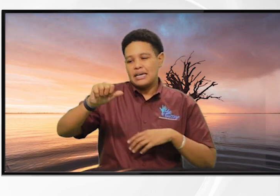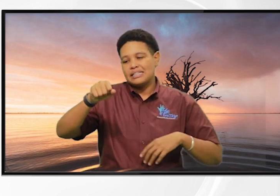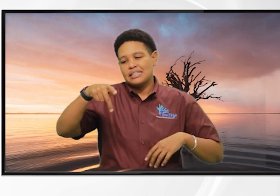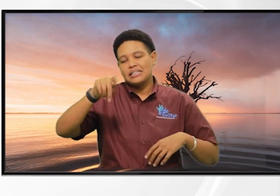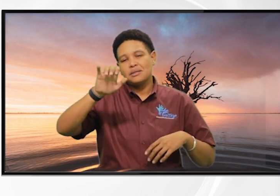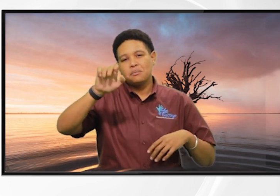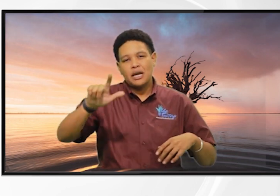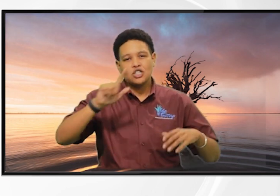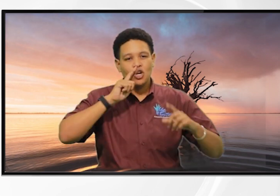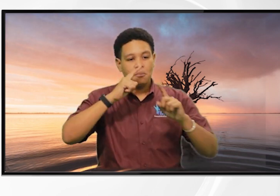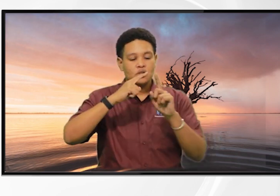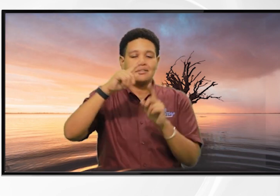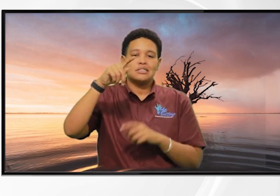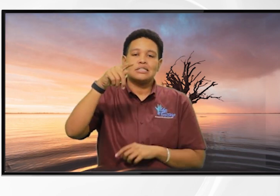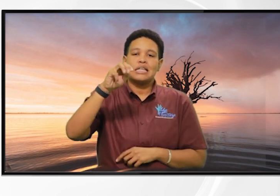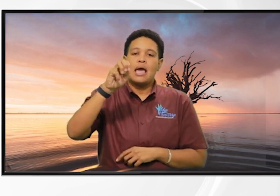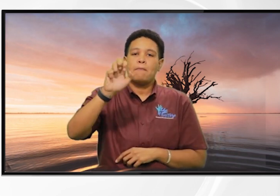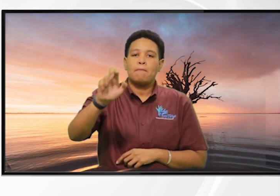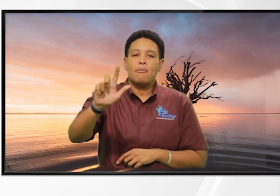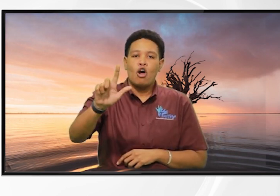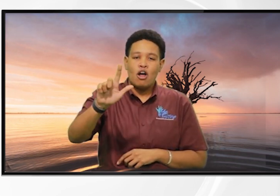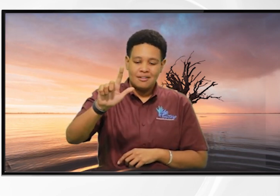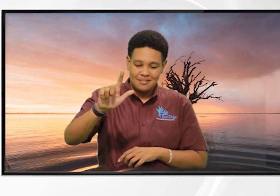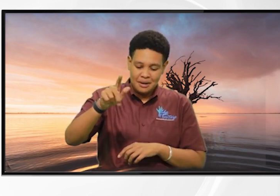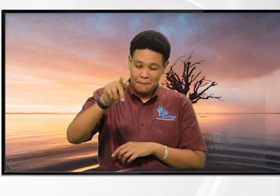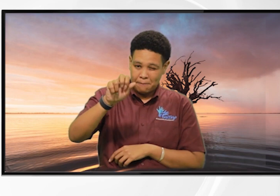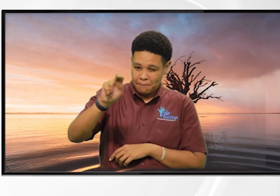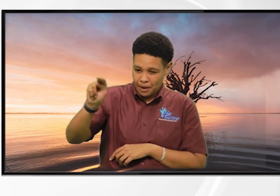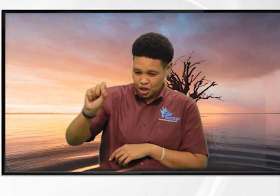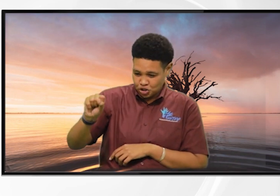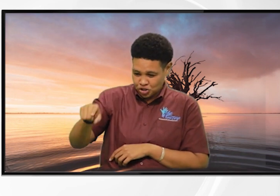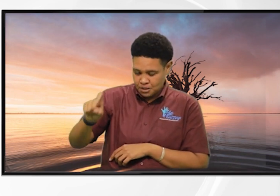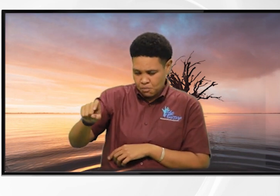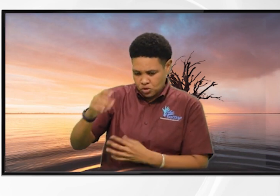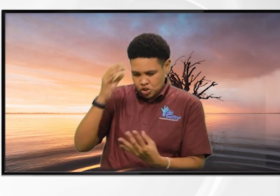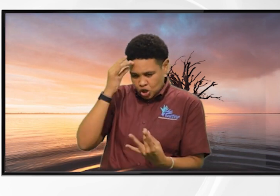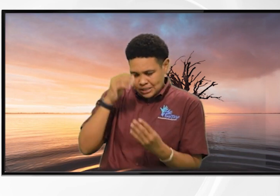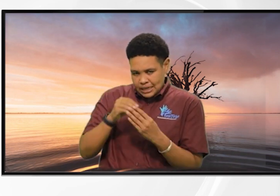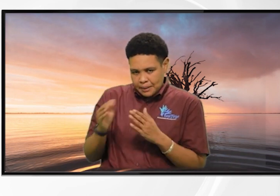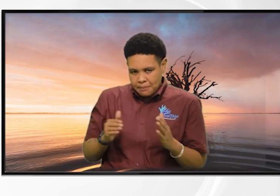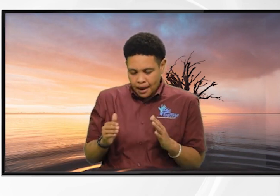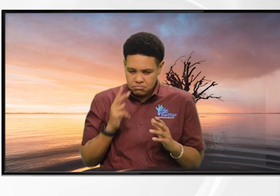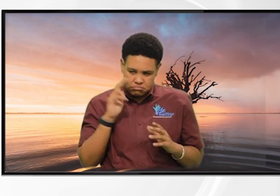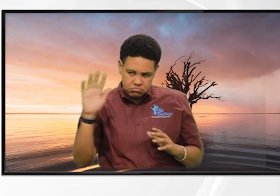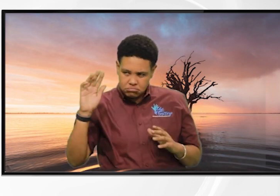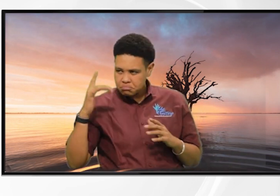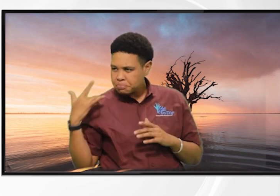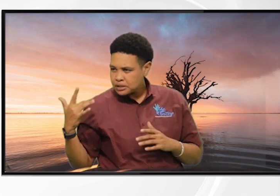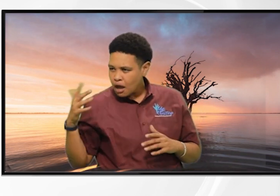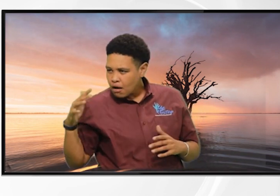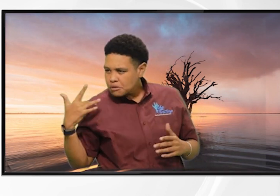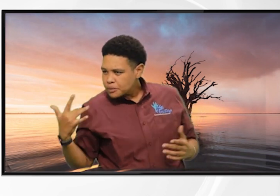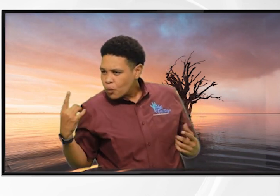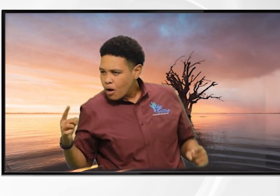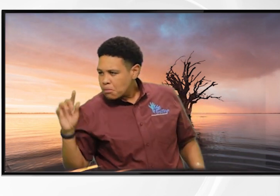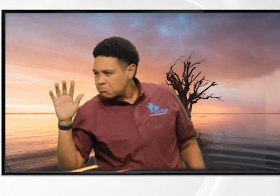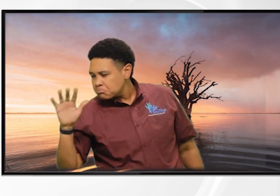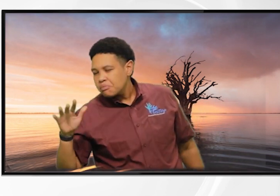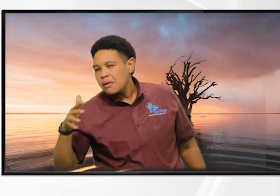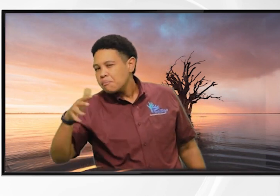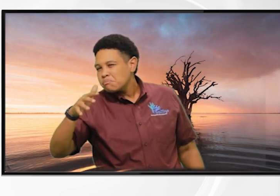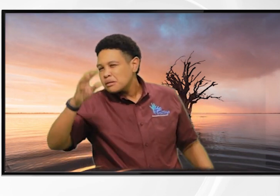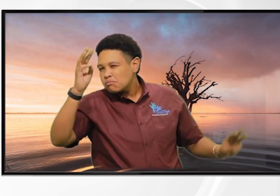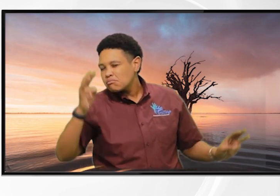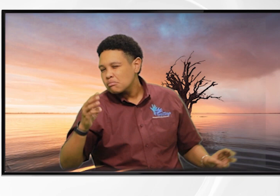patterns which at the very least must be considered in planning. Mean climate patterns are often referred